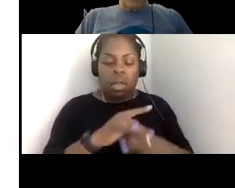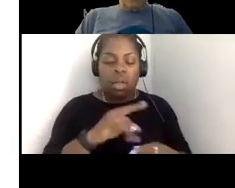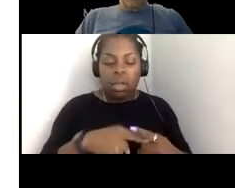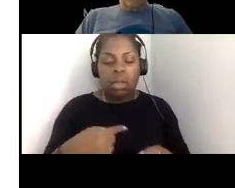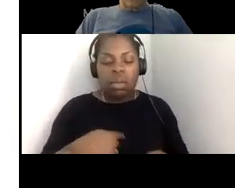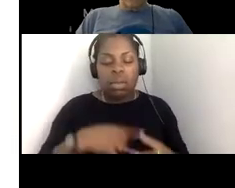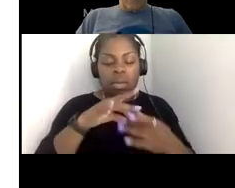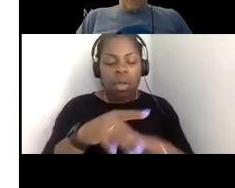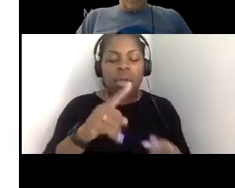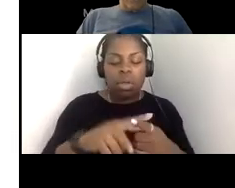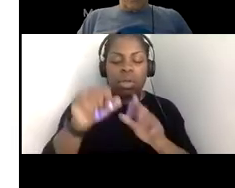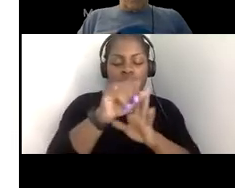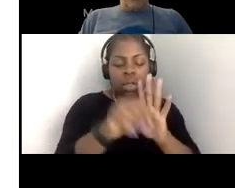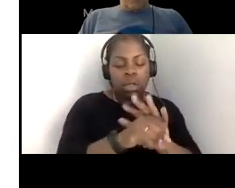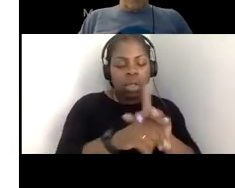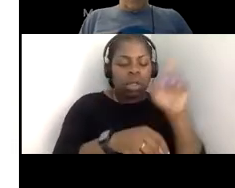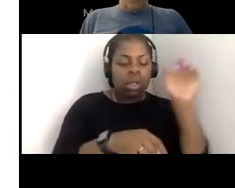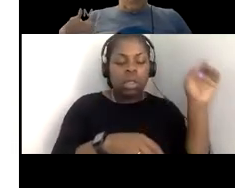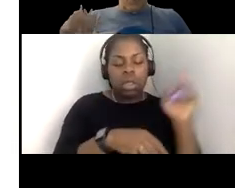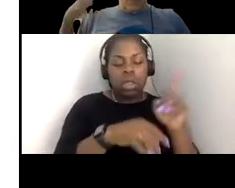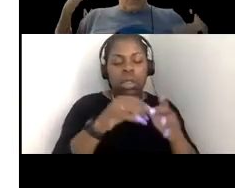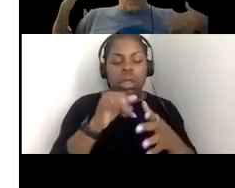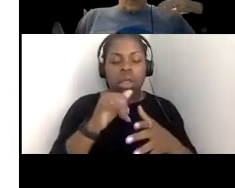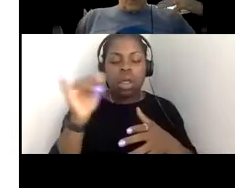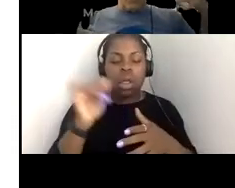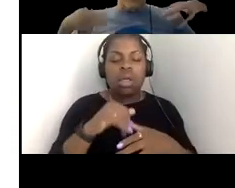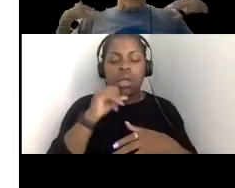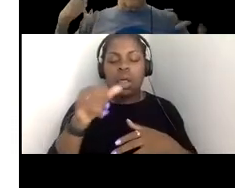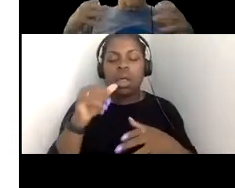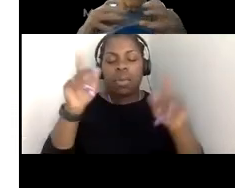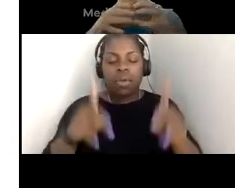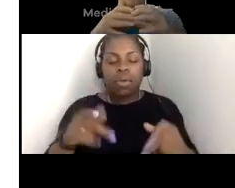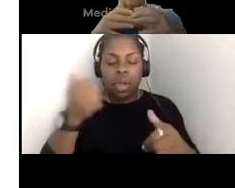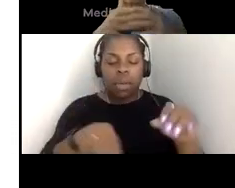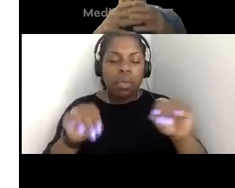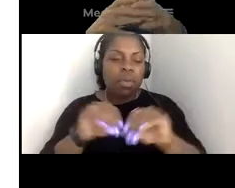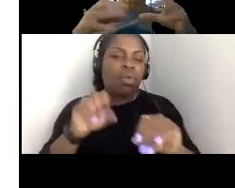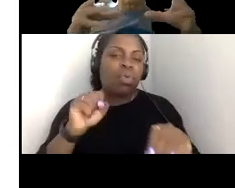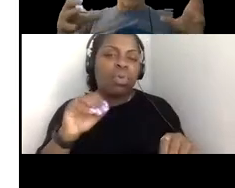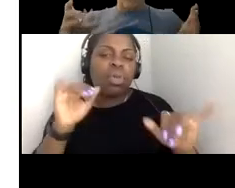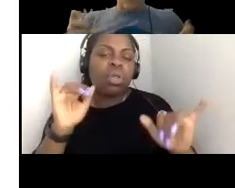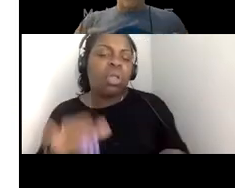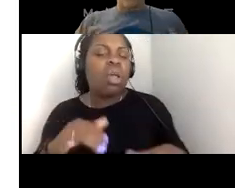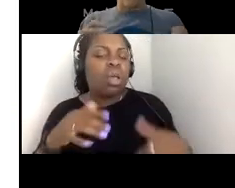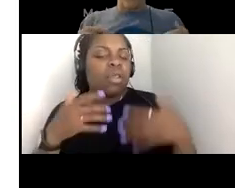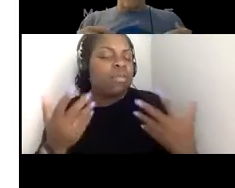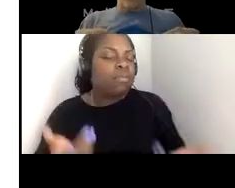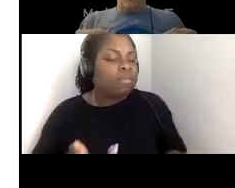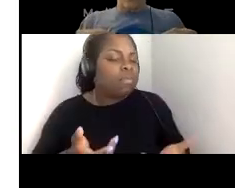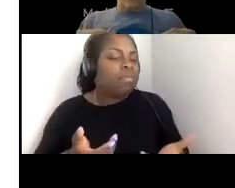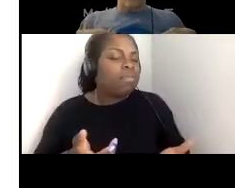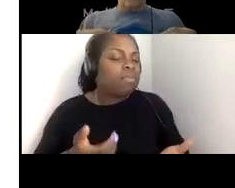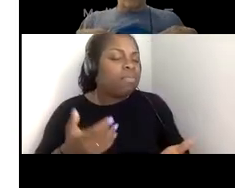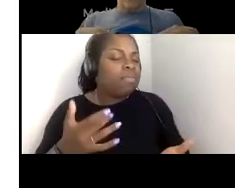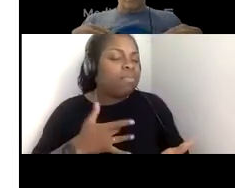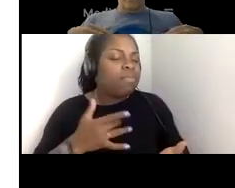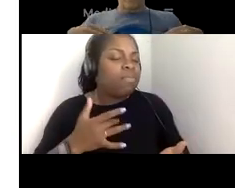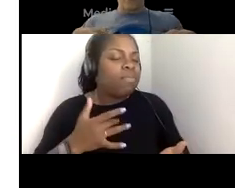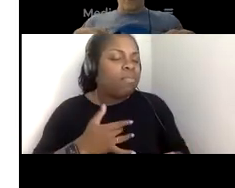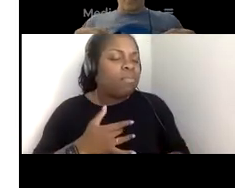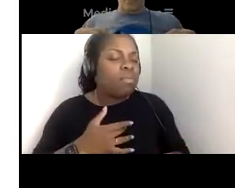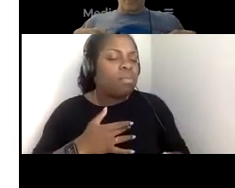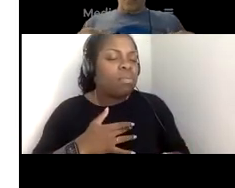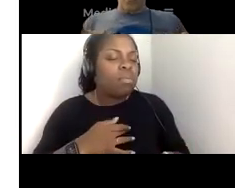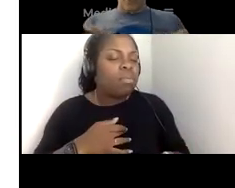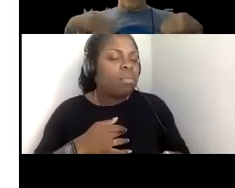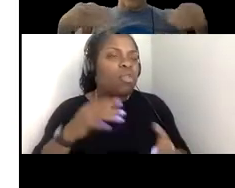to the state. It's like I'm not a person anymore. So this is really some sort of philosophical framework of what it feels like to